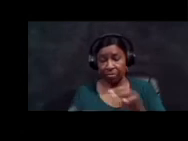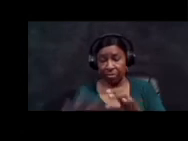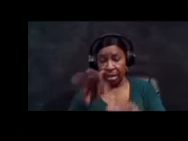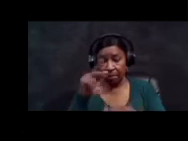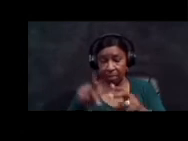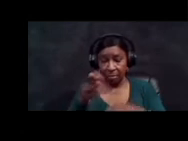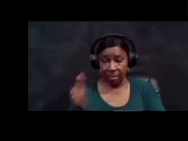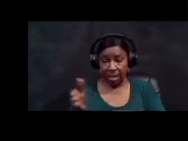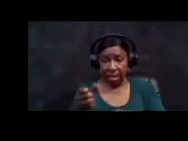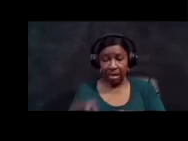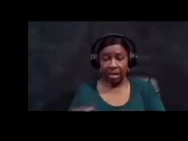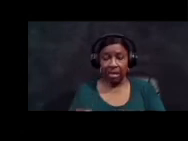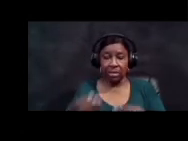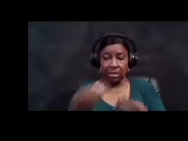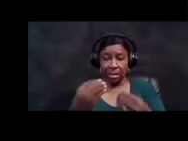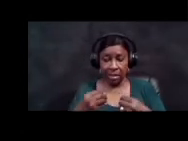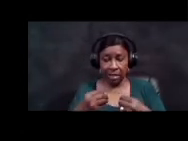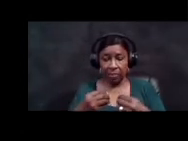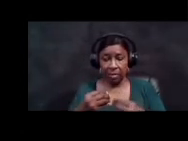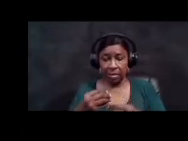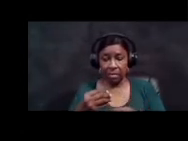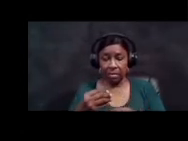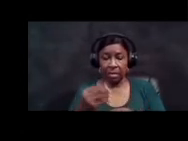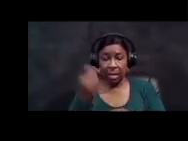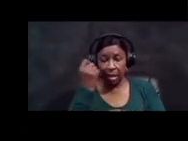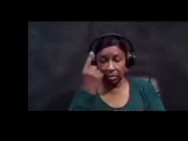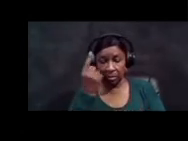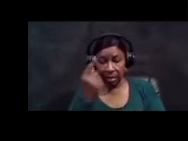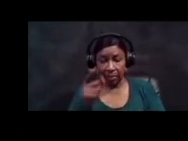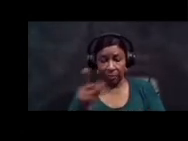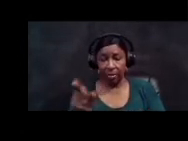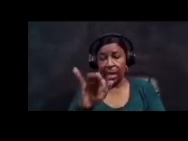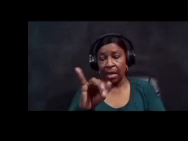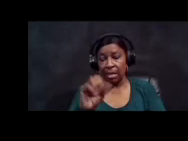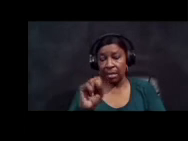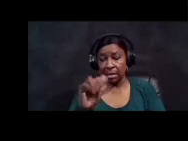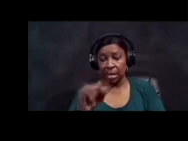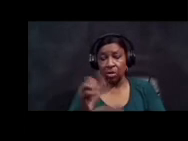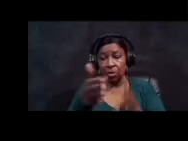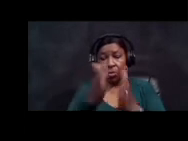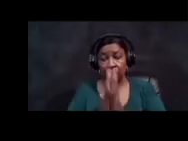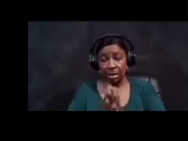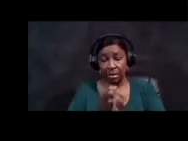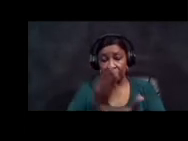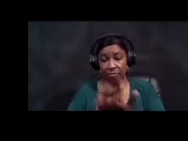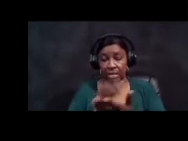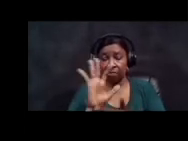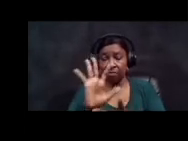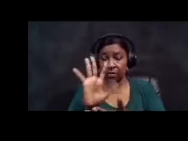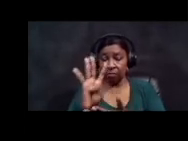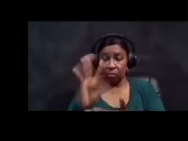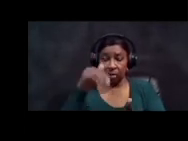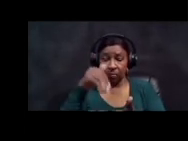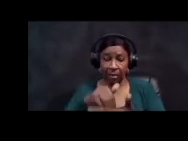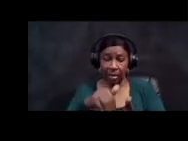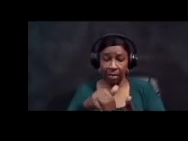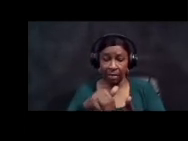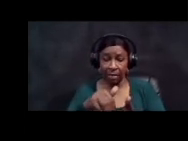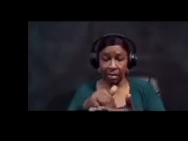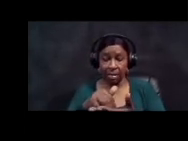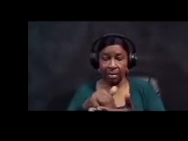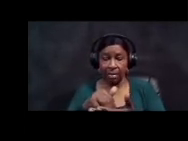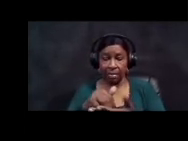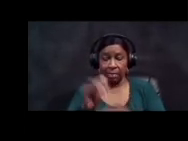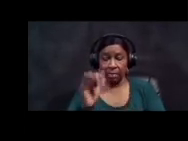to give a sense for the current moment, ICE requested funds for 54,000, space for